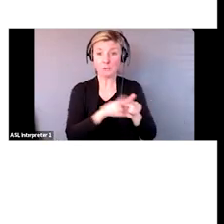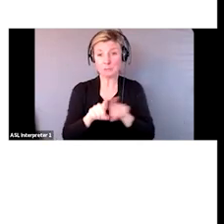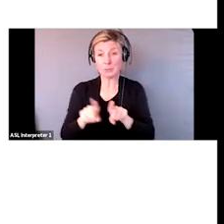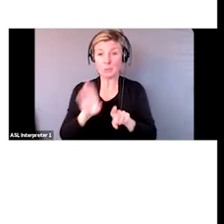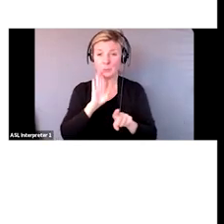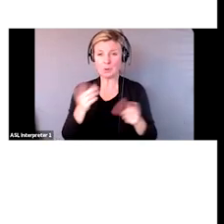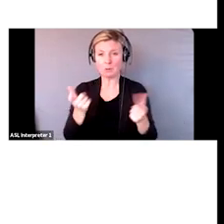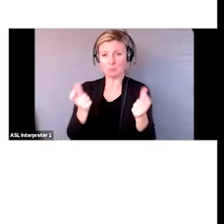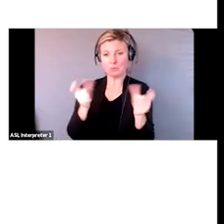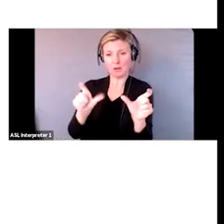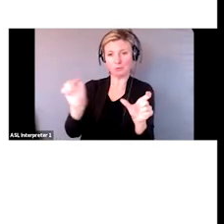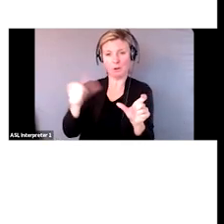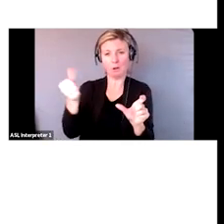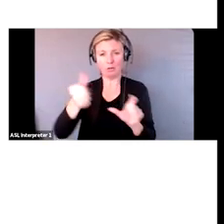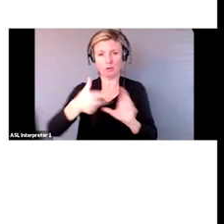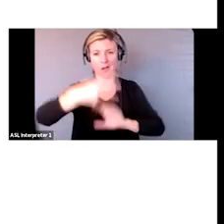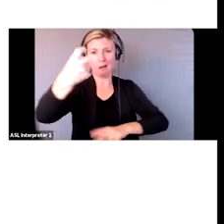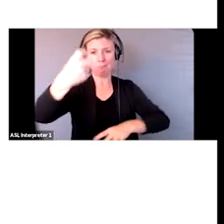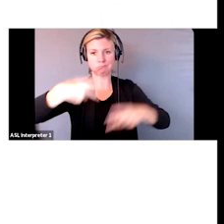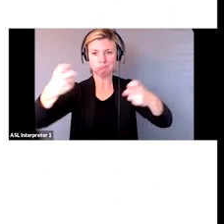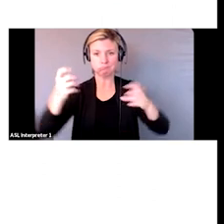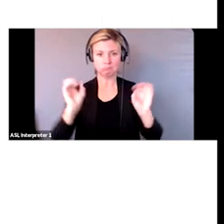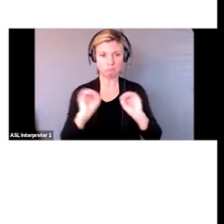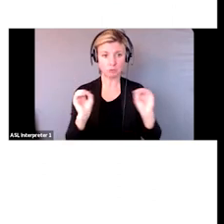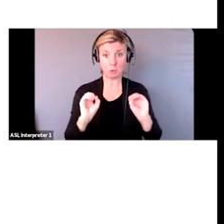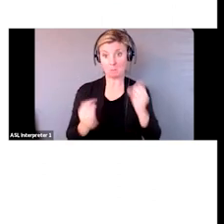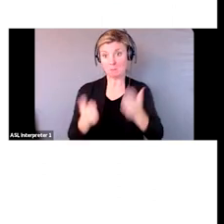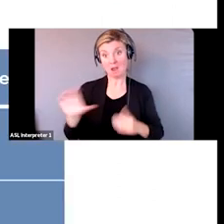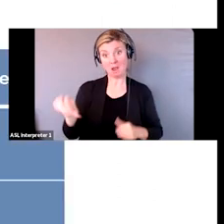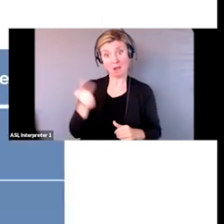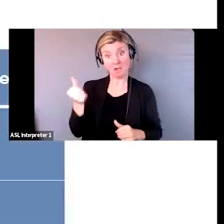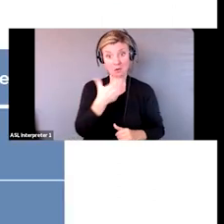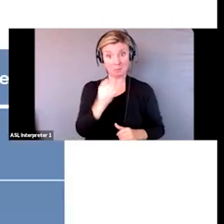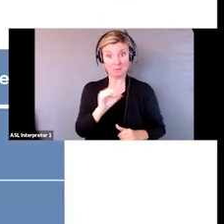enhance corporate value and attract funding and other partners.